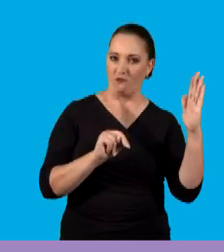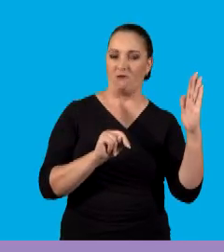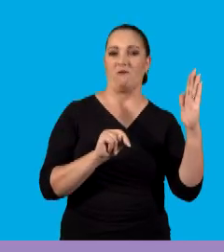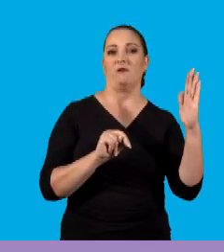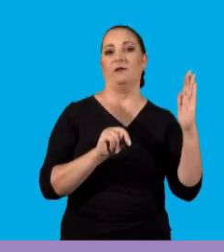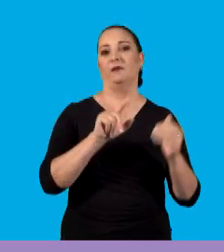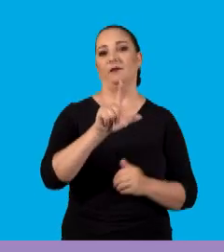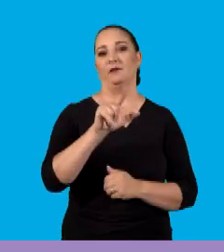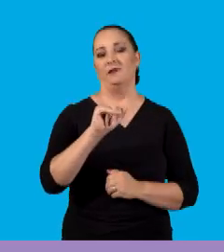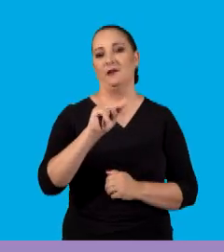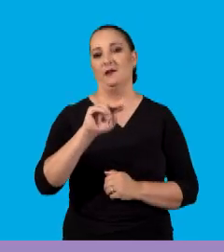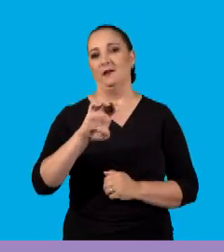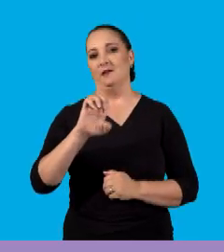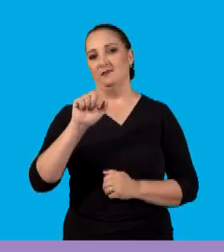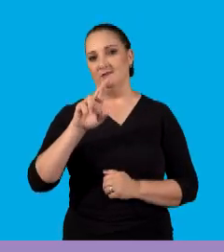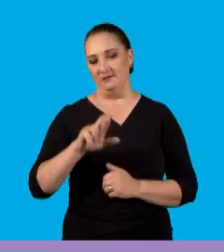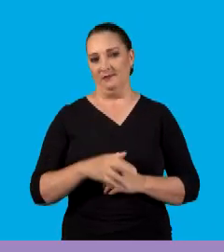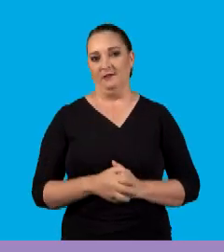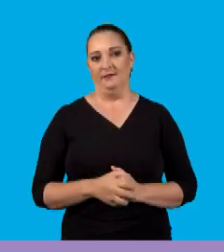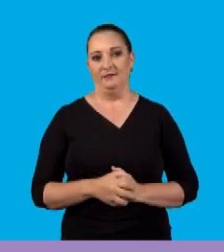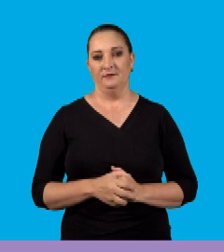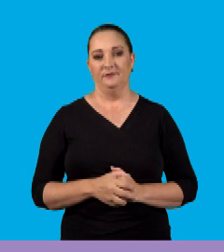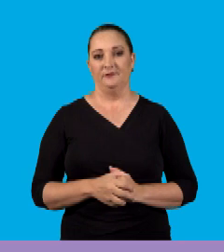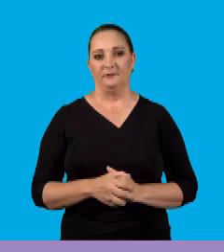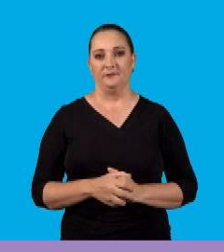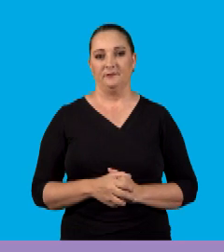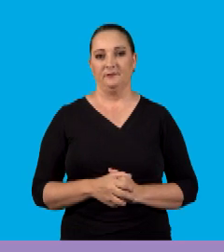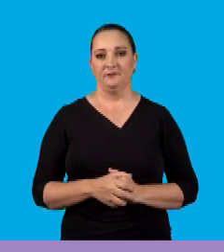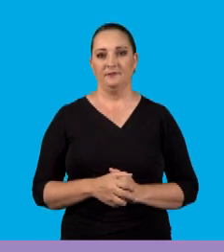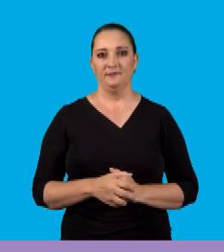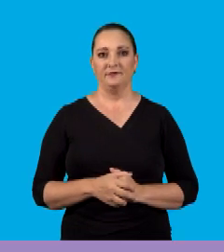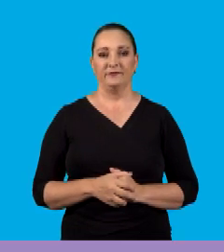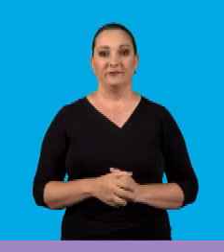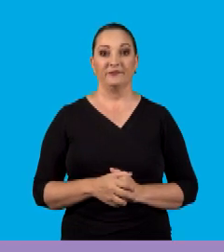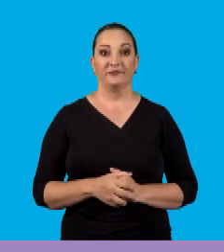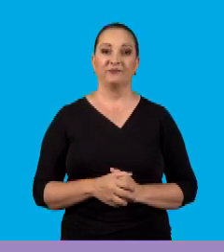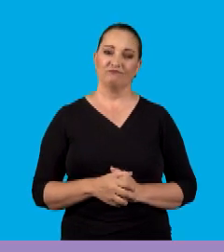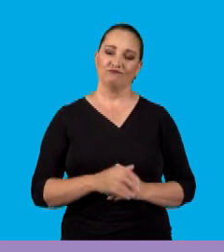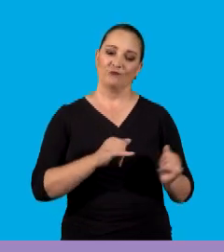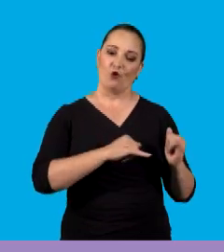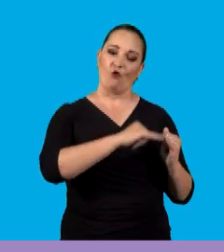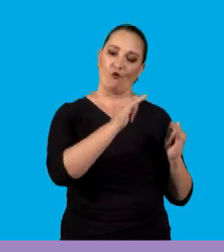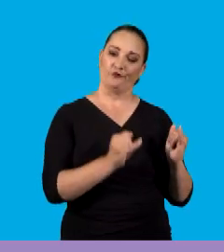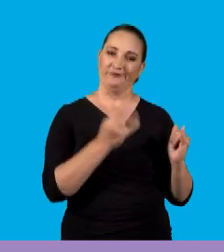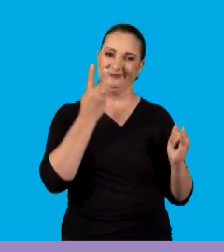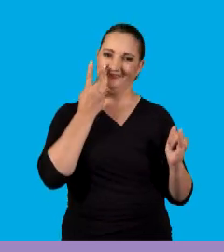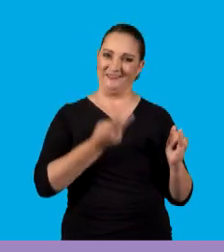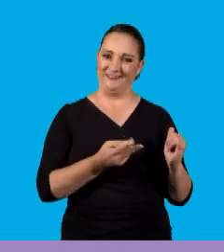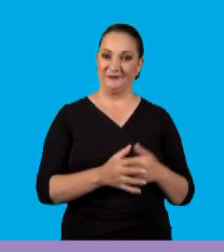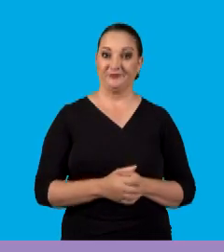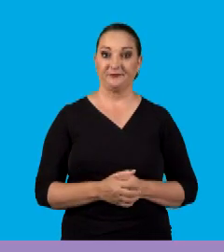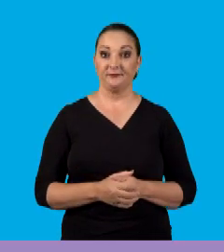is not straight, which means that it is a non-linear graph. It is